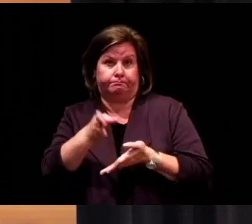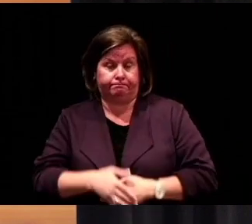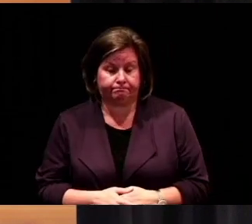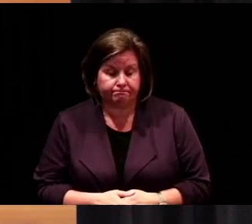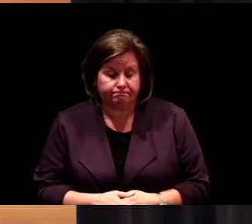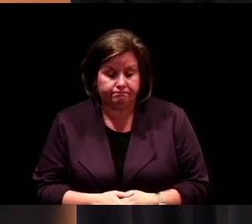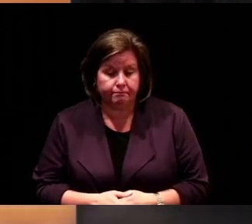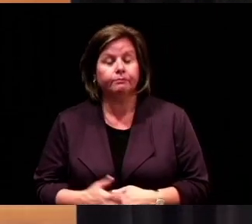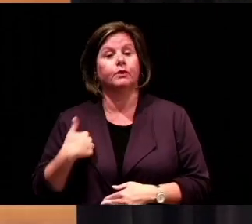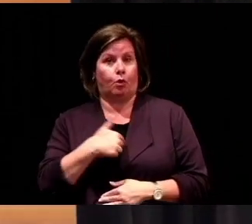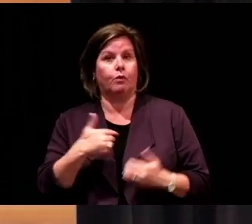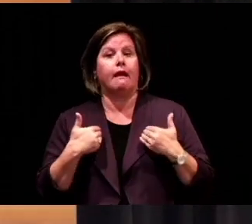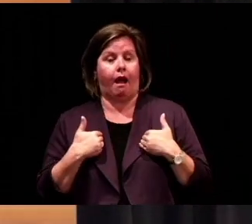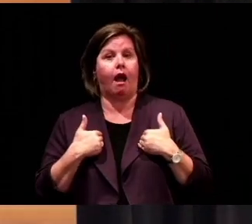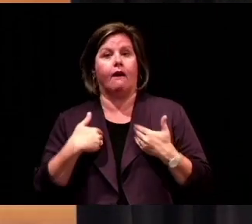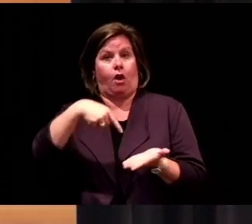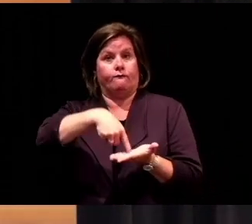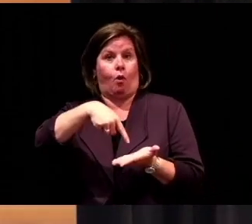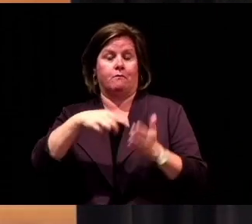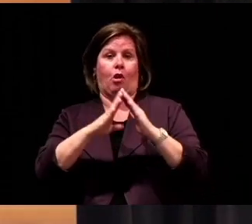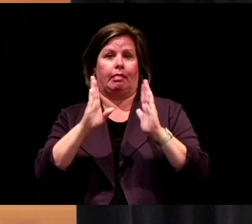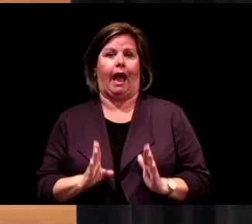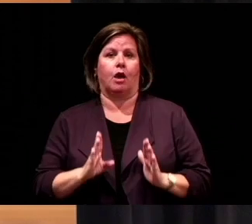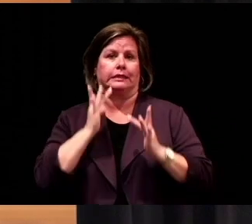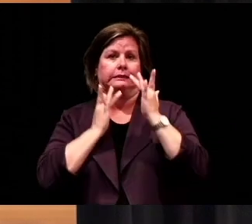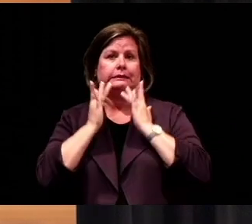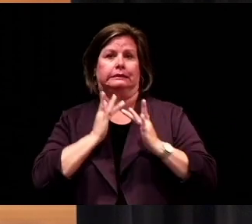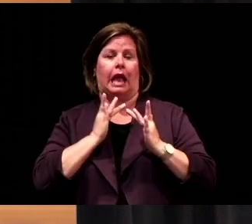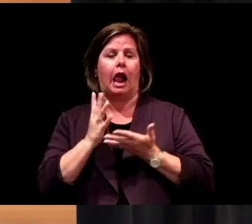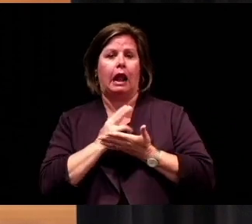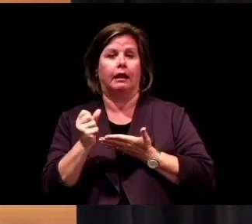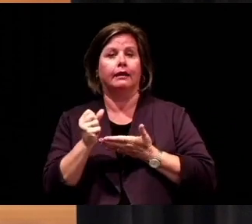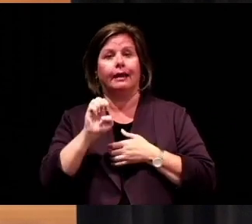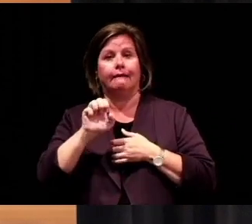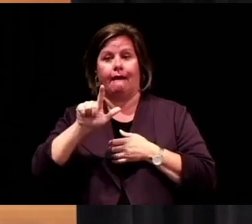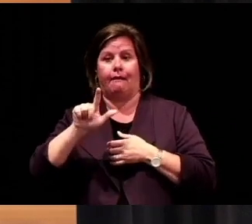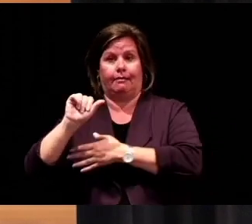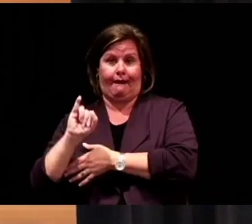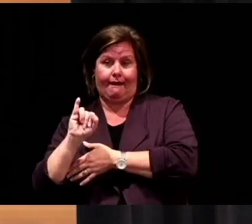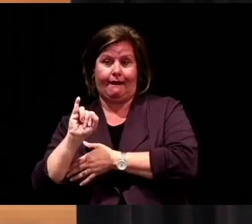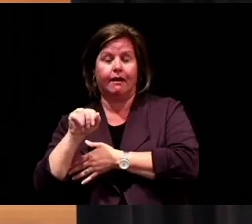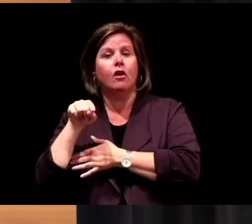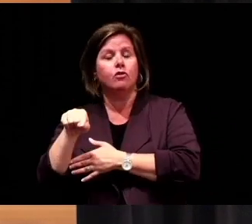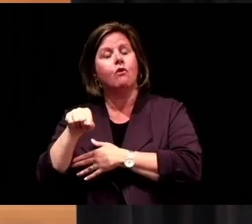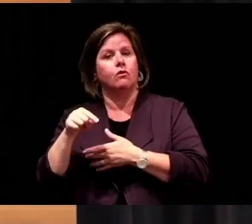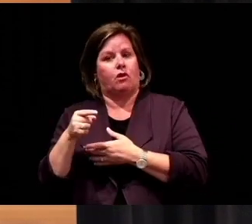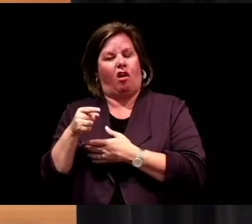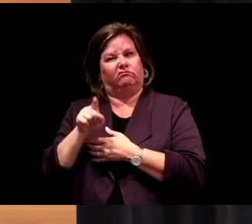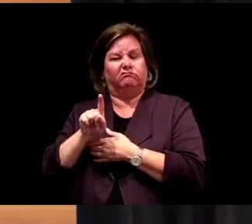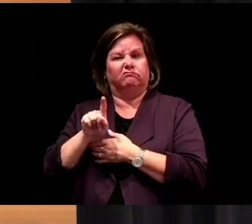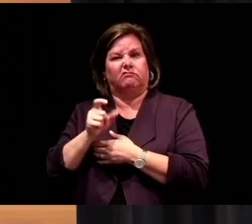If they go up to 90% of their money on housing expenses, that still leaves what?